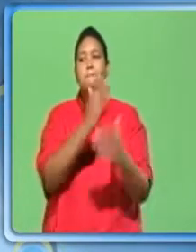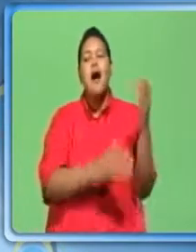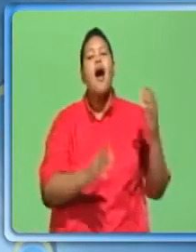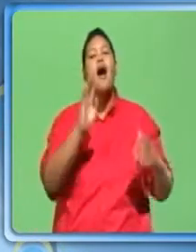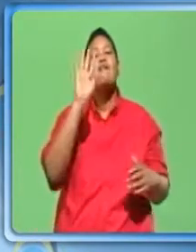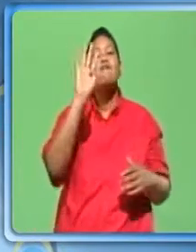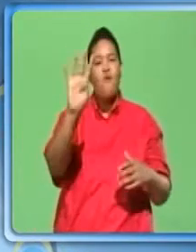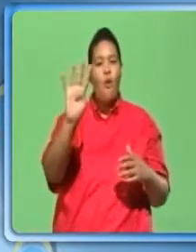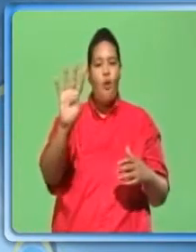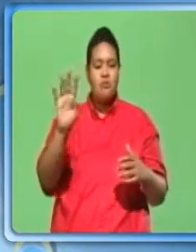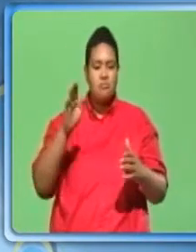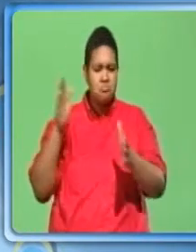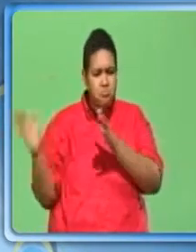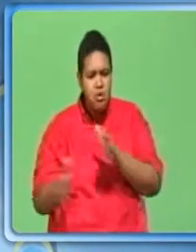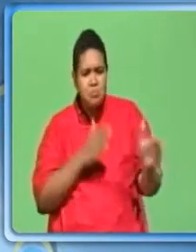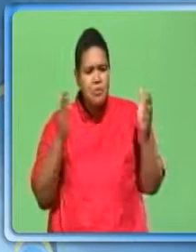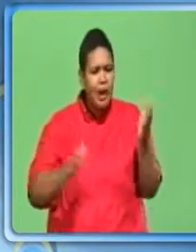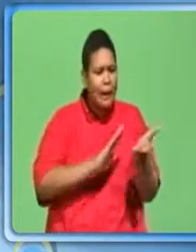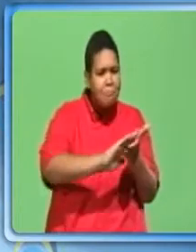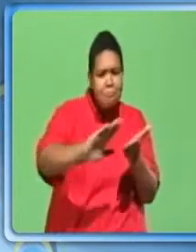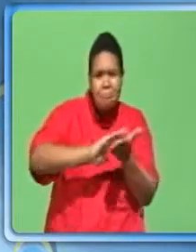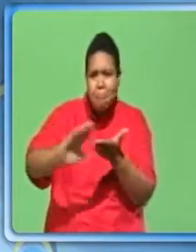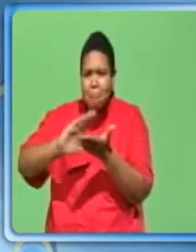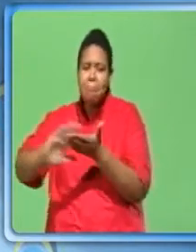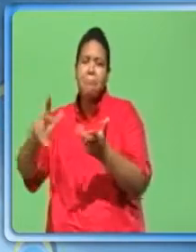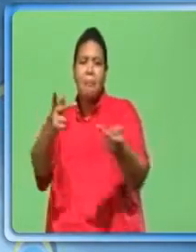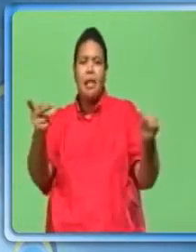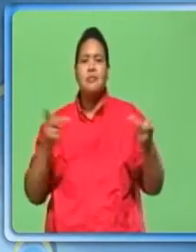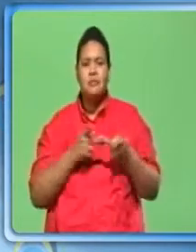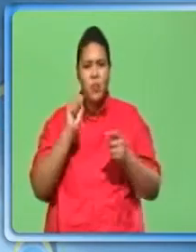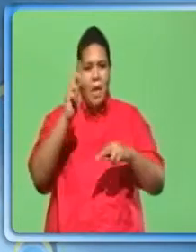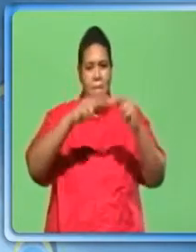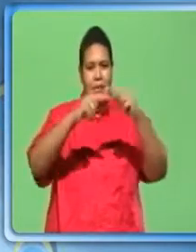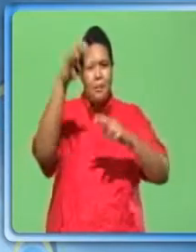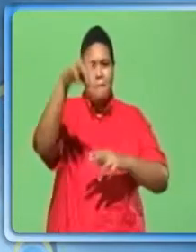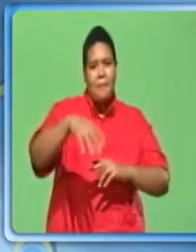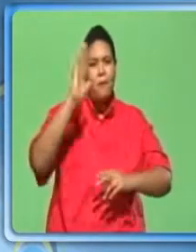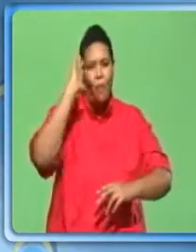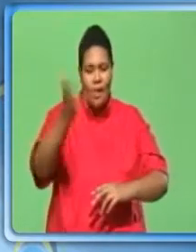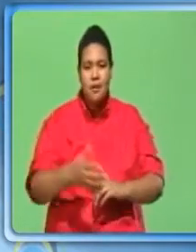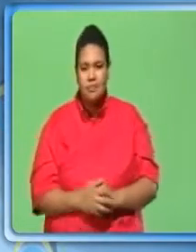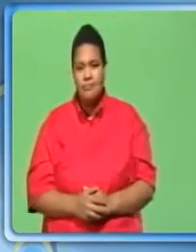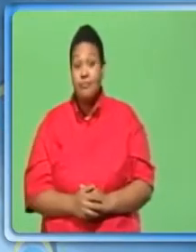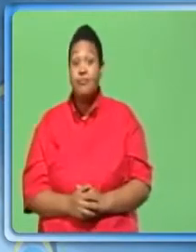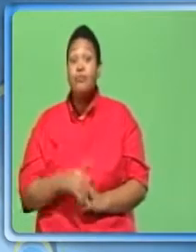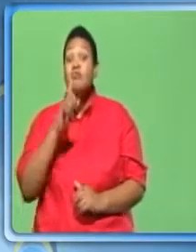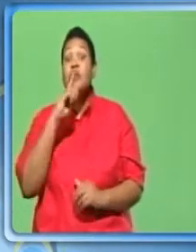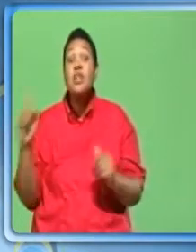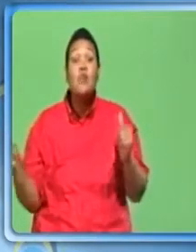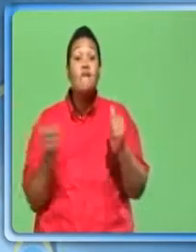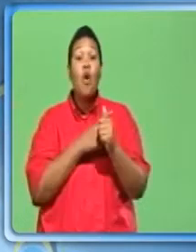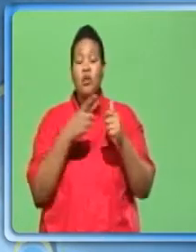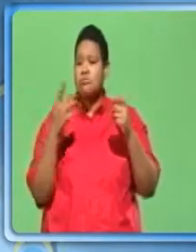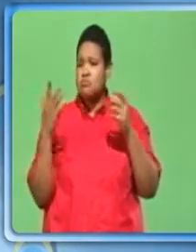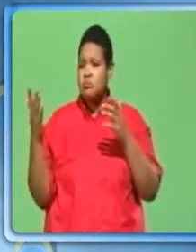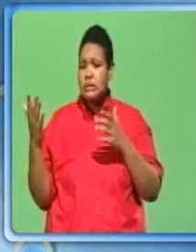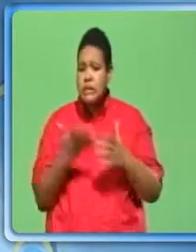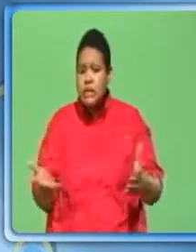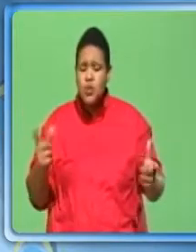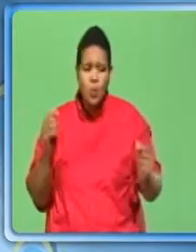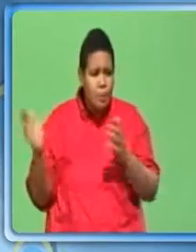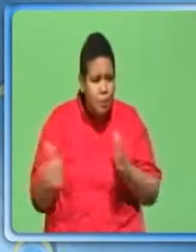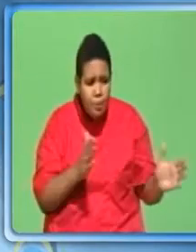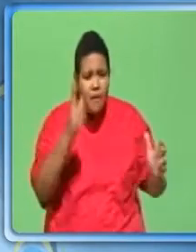Segment 4. Preparing and stripping the site. One of the first undertakings in preparing a site